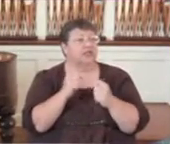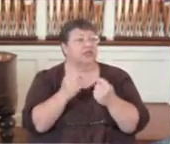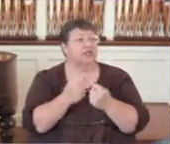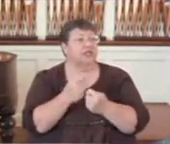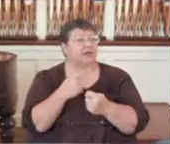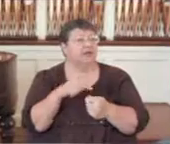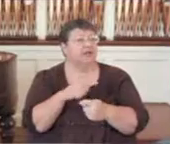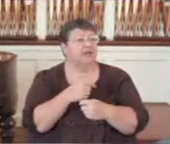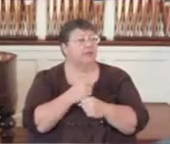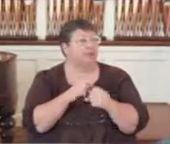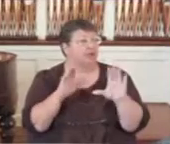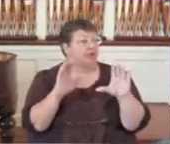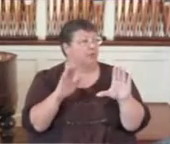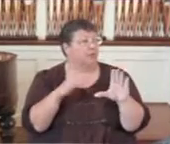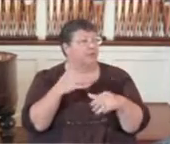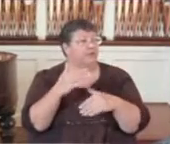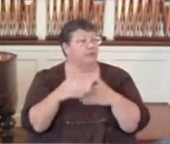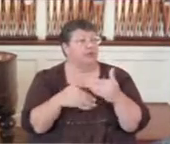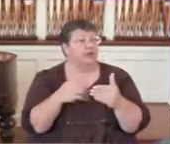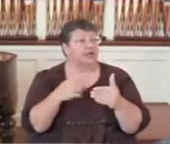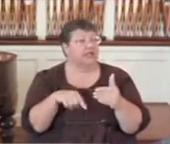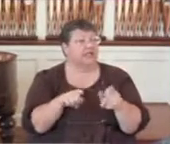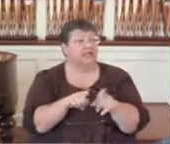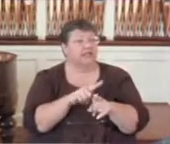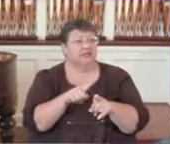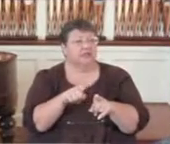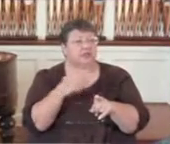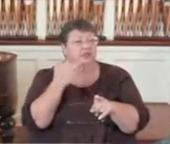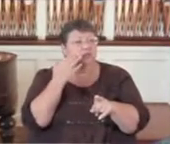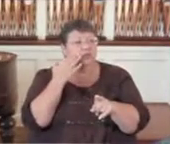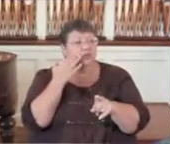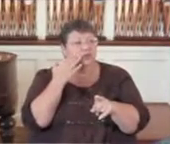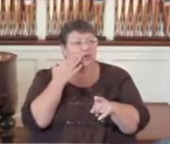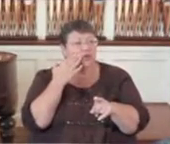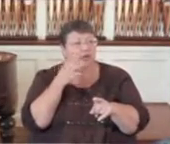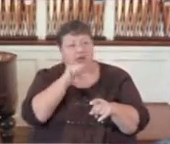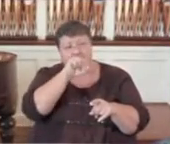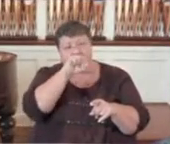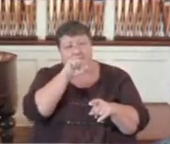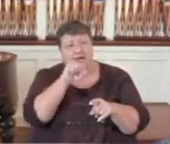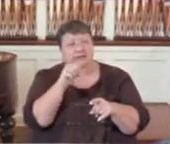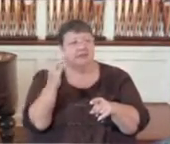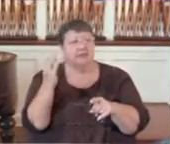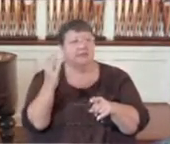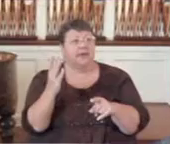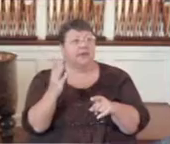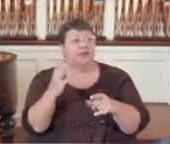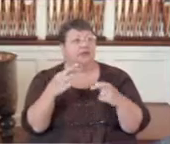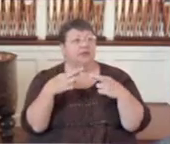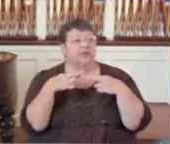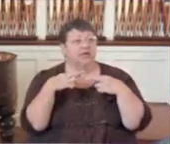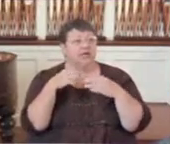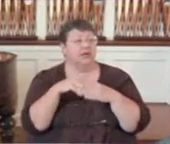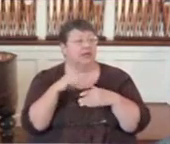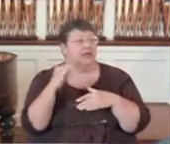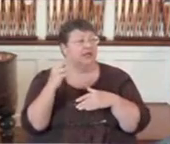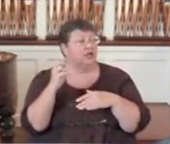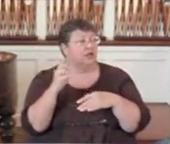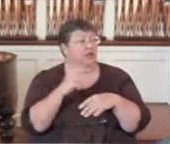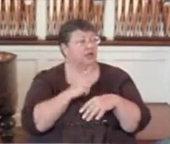making wonderful progress. As you know, our beloved pastor is retiring in June, and there is a